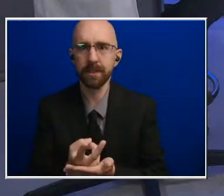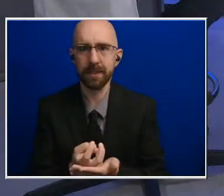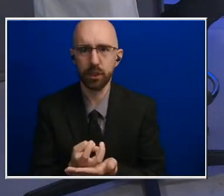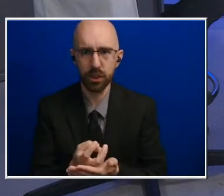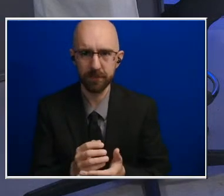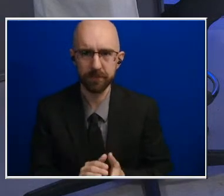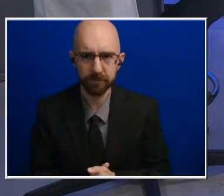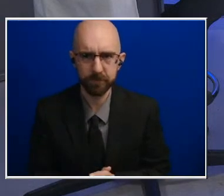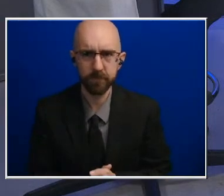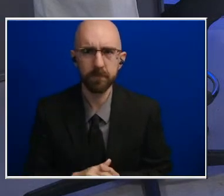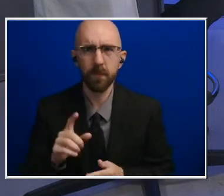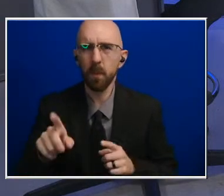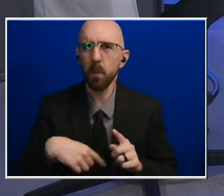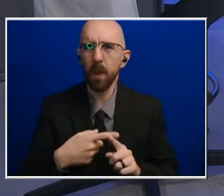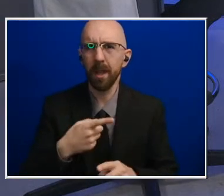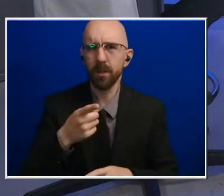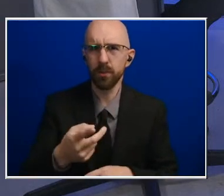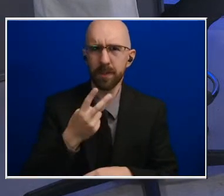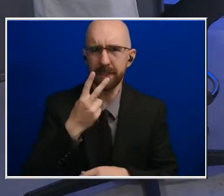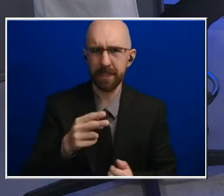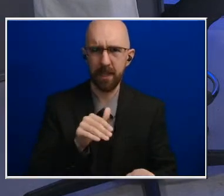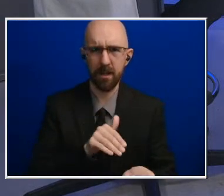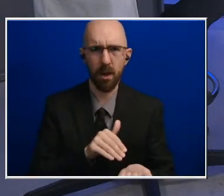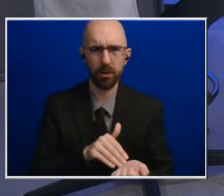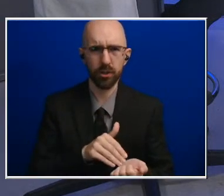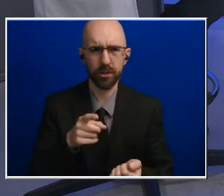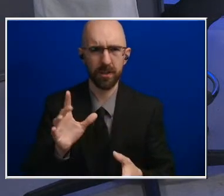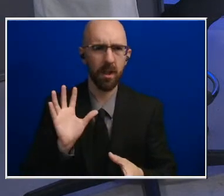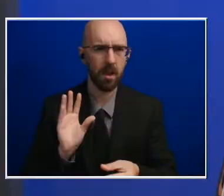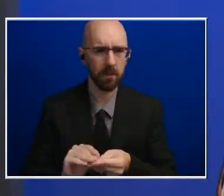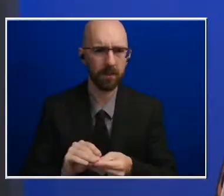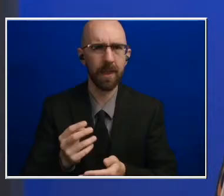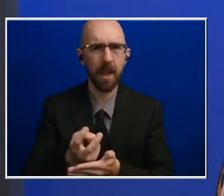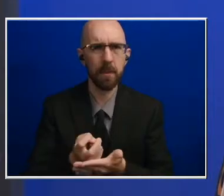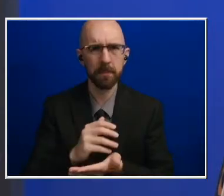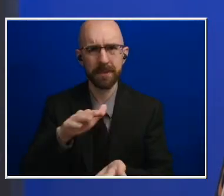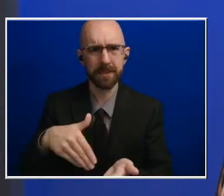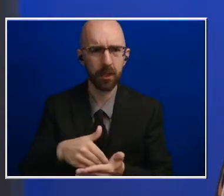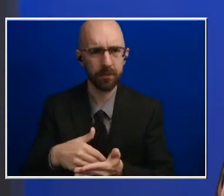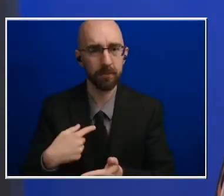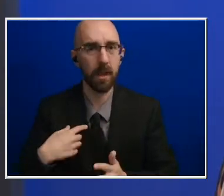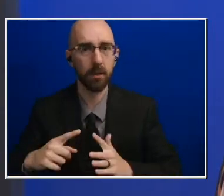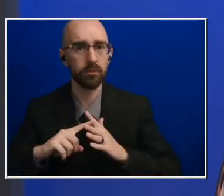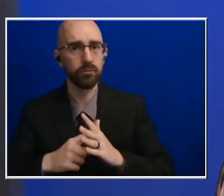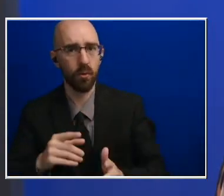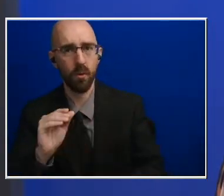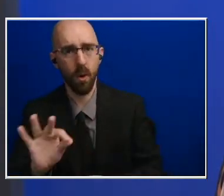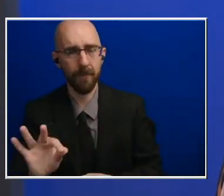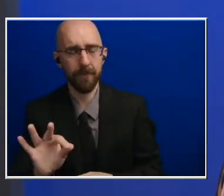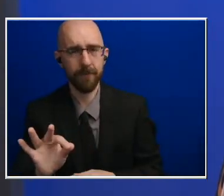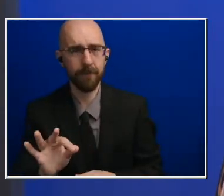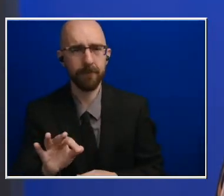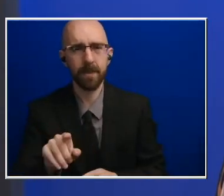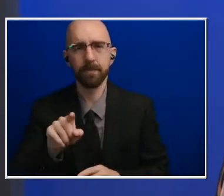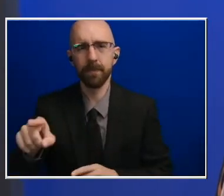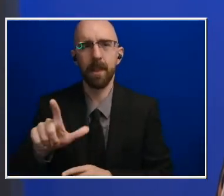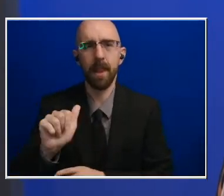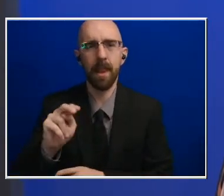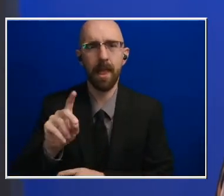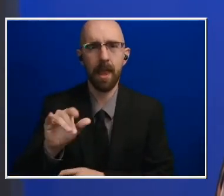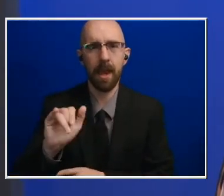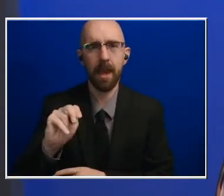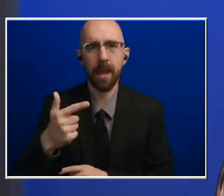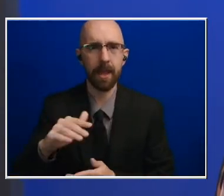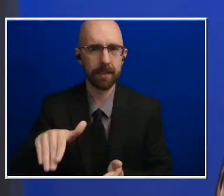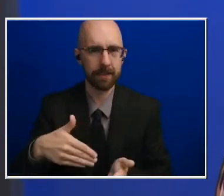seeing the doctors here at the Comprehensive Epilepsy Center? I started off down at the Landon Center, and then I got referred to